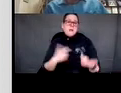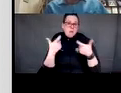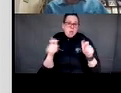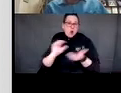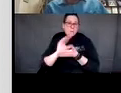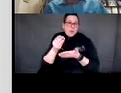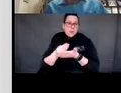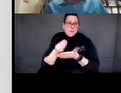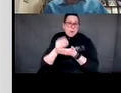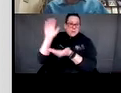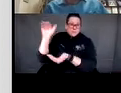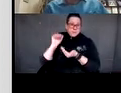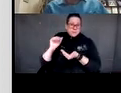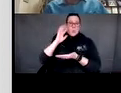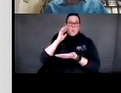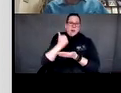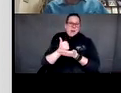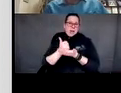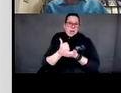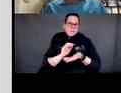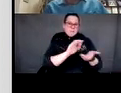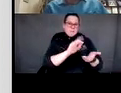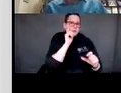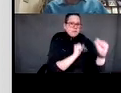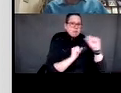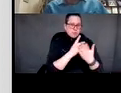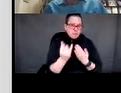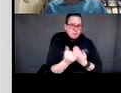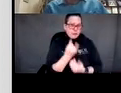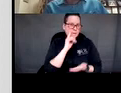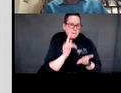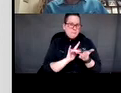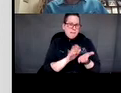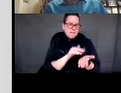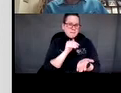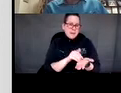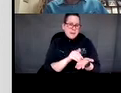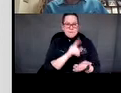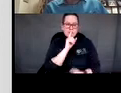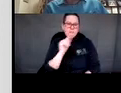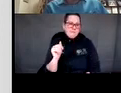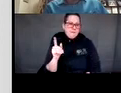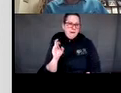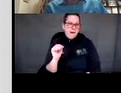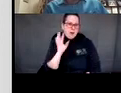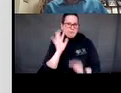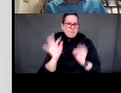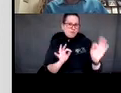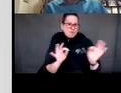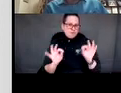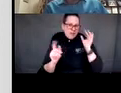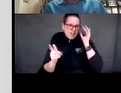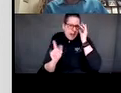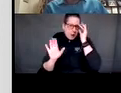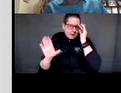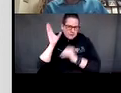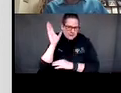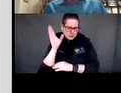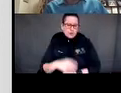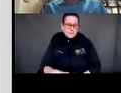received for that will actually go for strategic projects for the medical center that I'm sure Adam will touch on when we get to his part of the